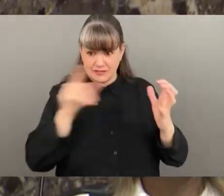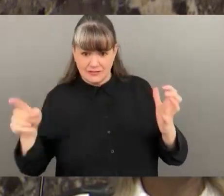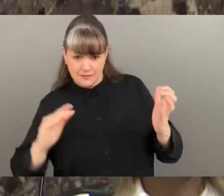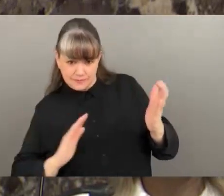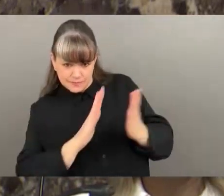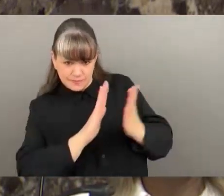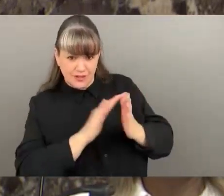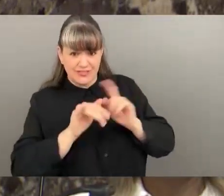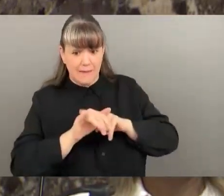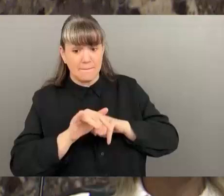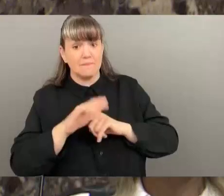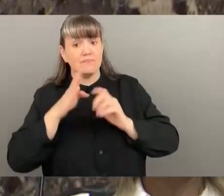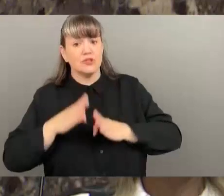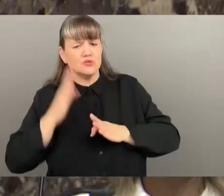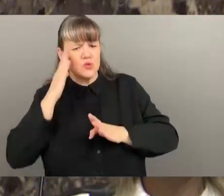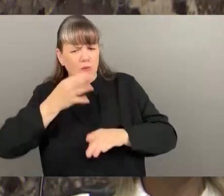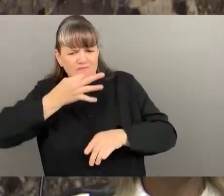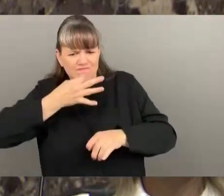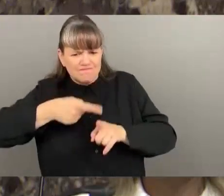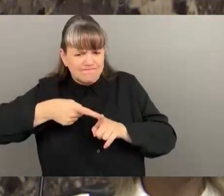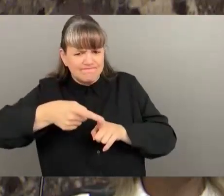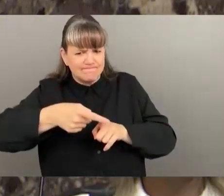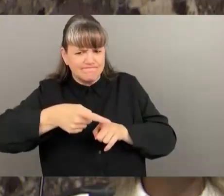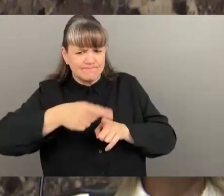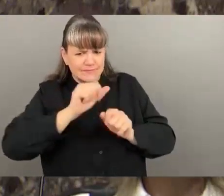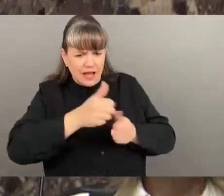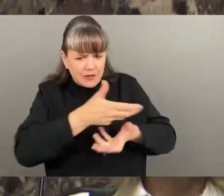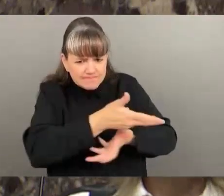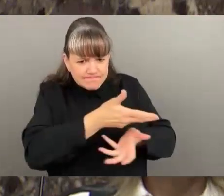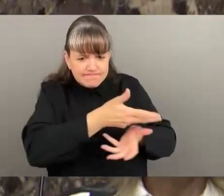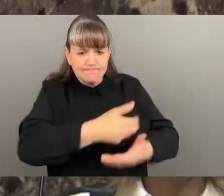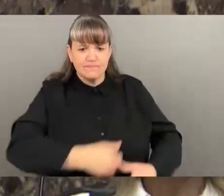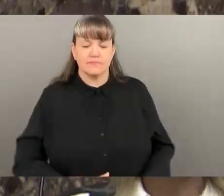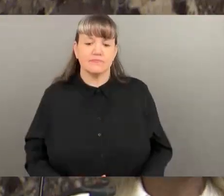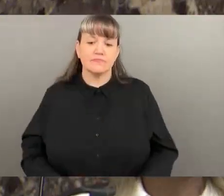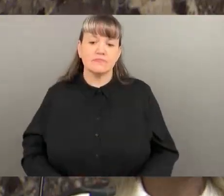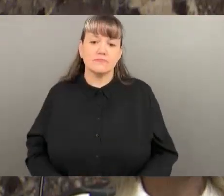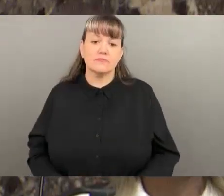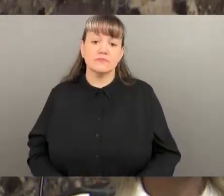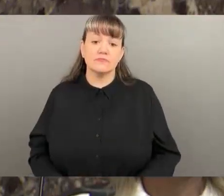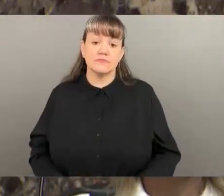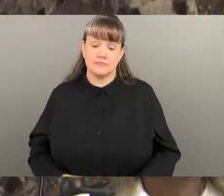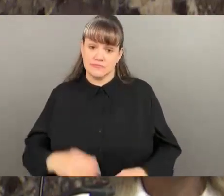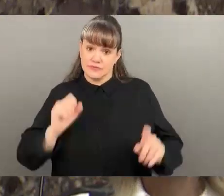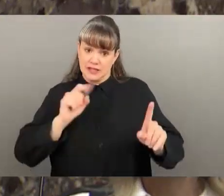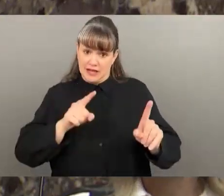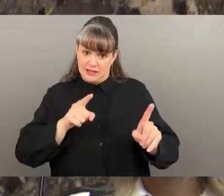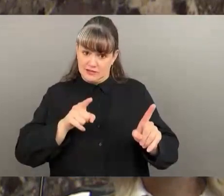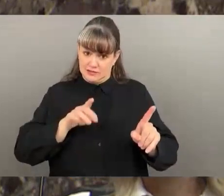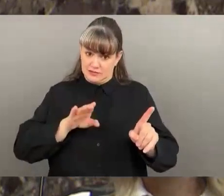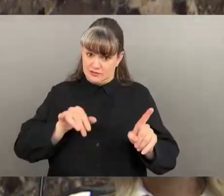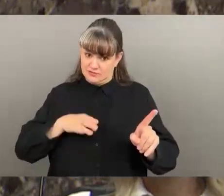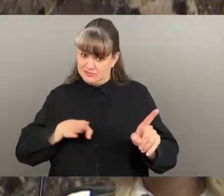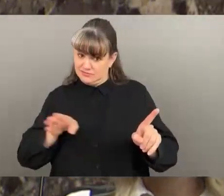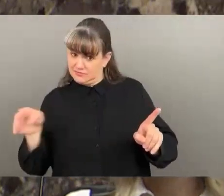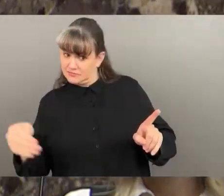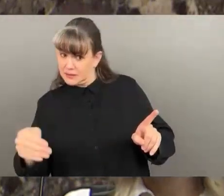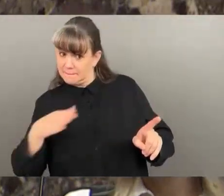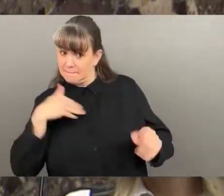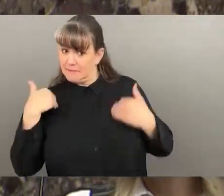My question through you, Mr. Speaker, to the Minister of Public Safety and Solicitor General, what